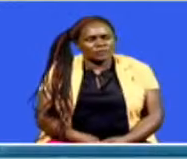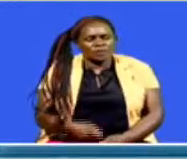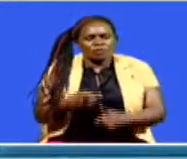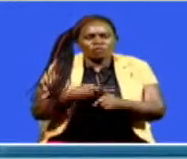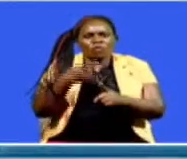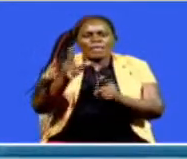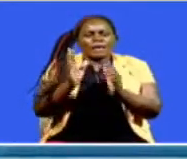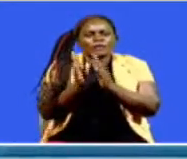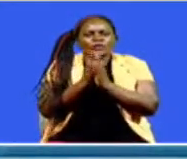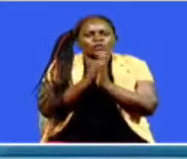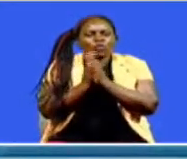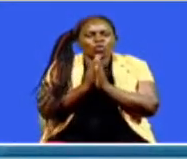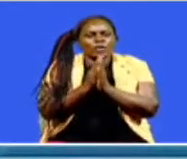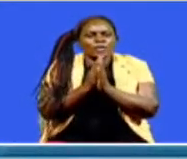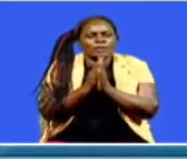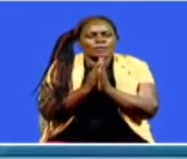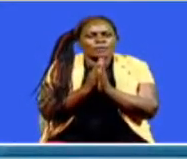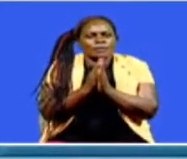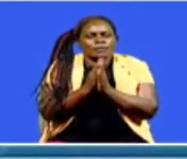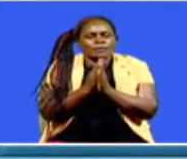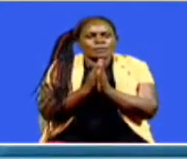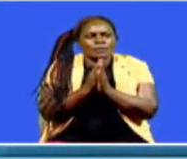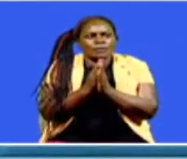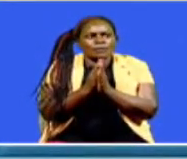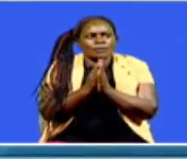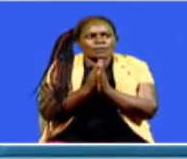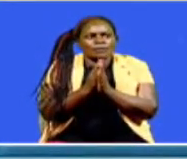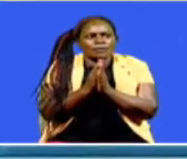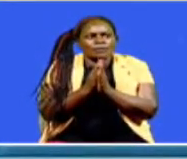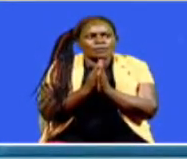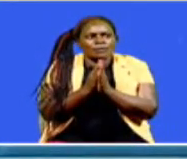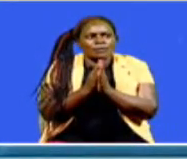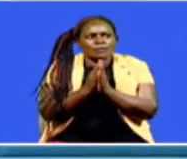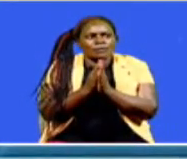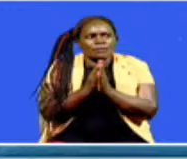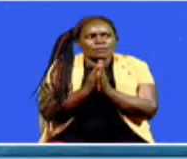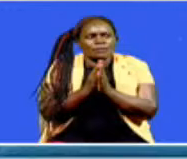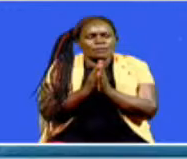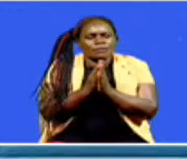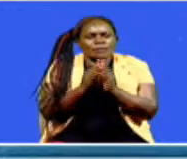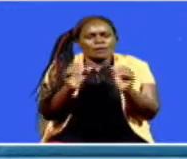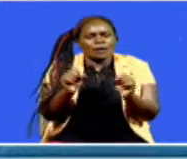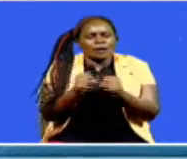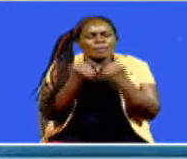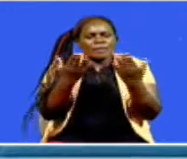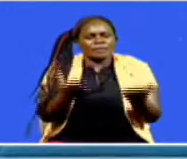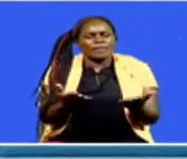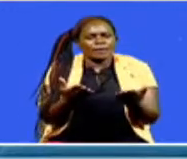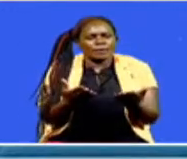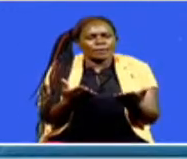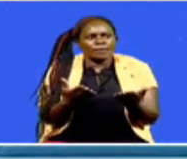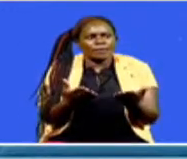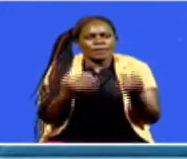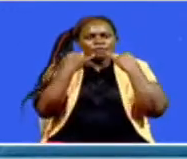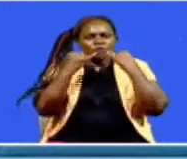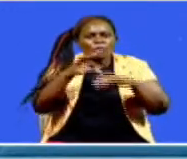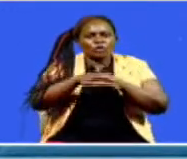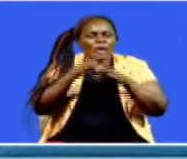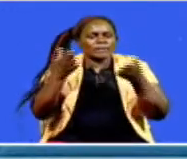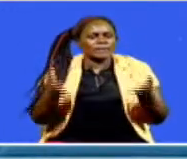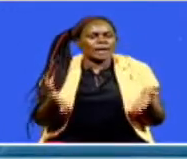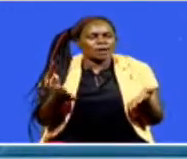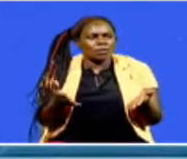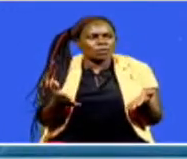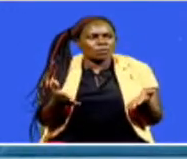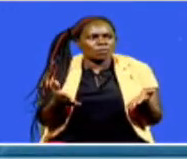That has been filed by my colleague Fatia Mohammed Noor, a developing story writer there. And the latest information that we are getting